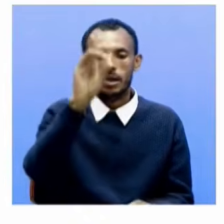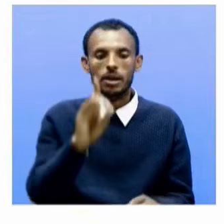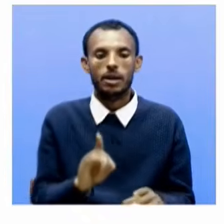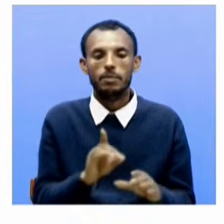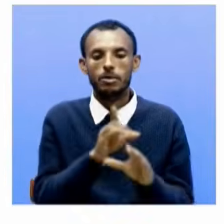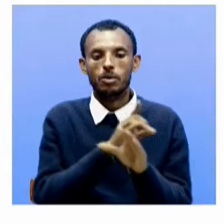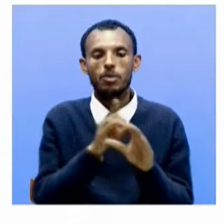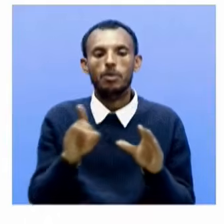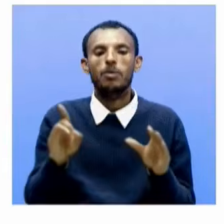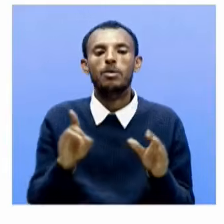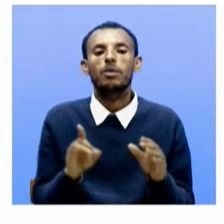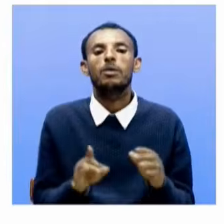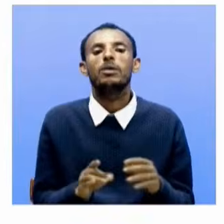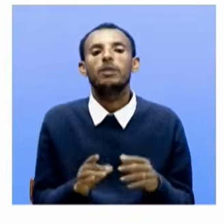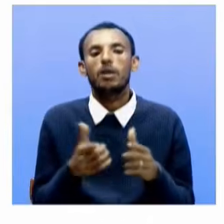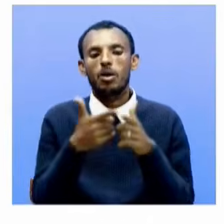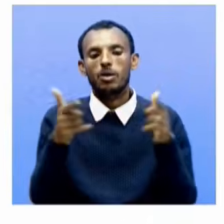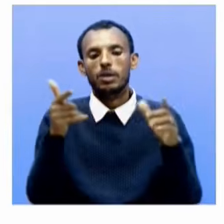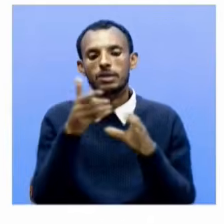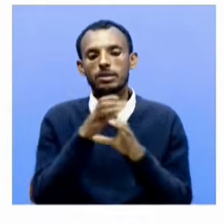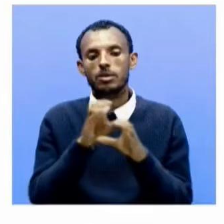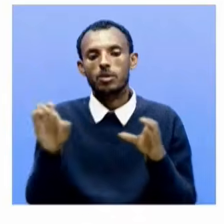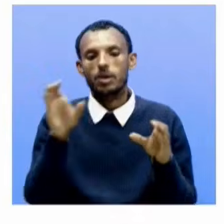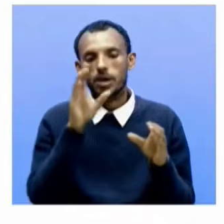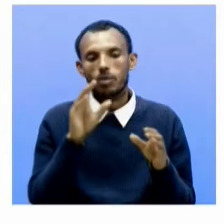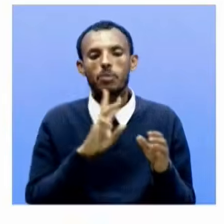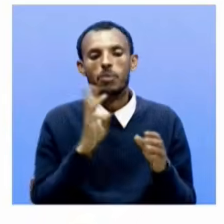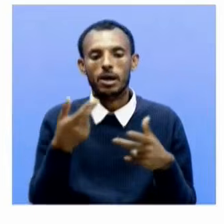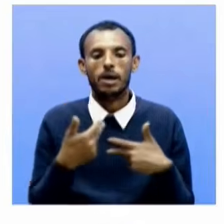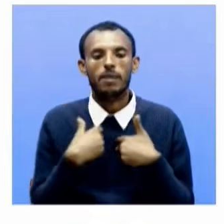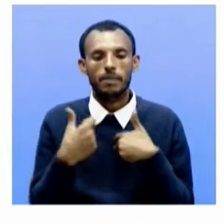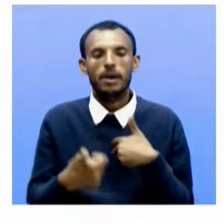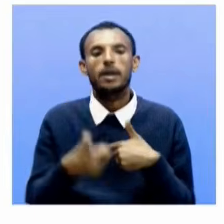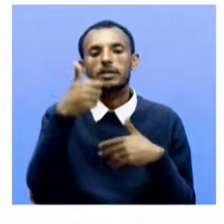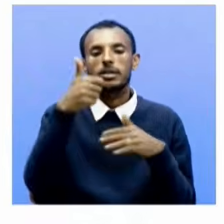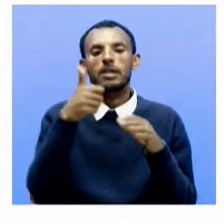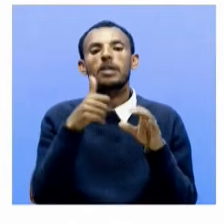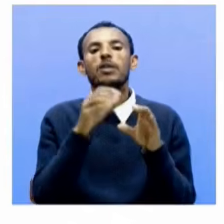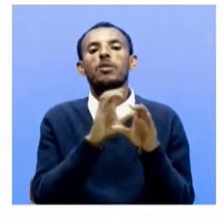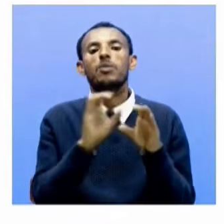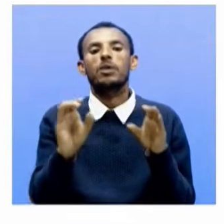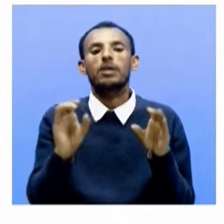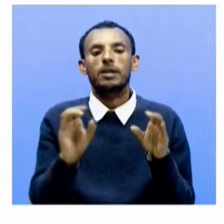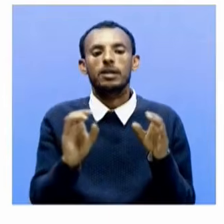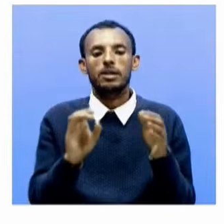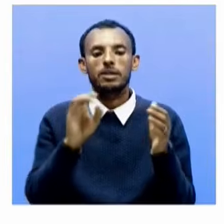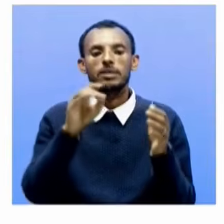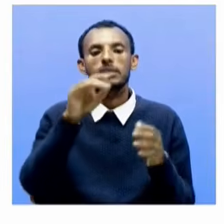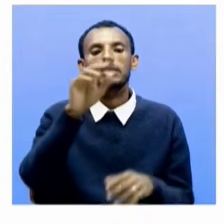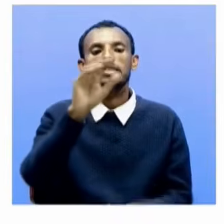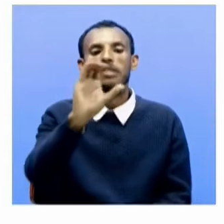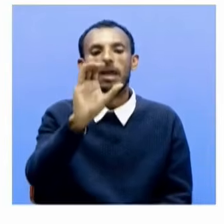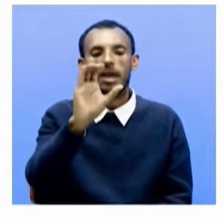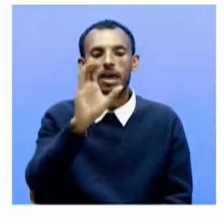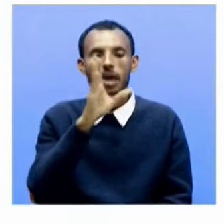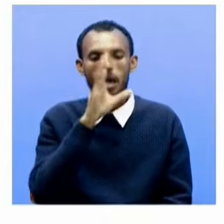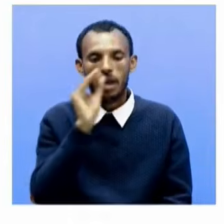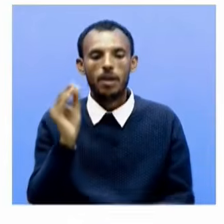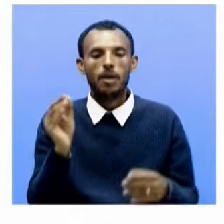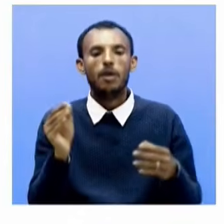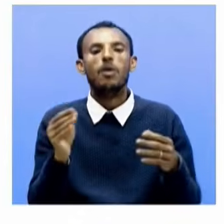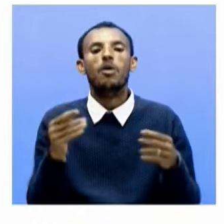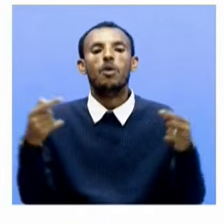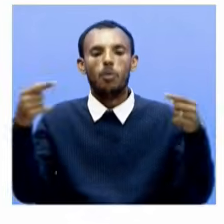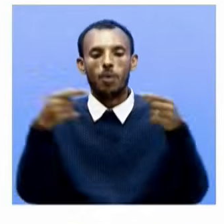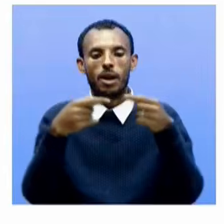chord, and we have another chord. Say this is C, and connect A